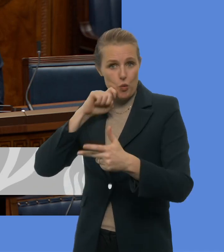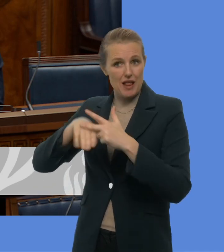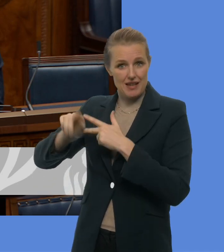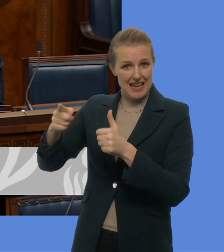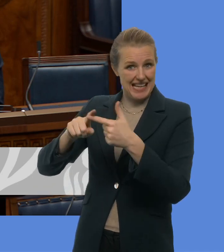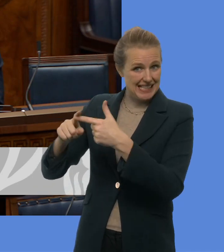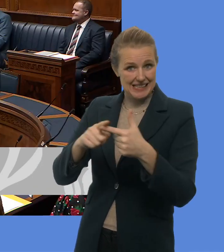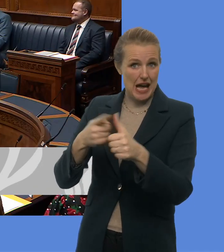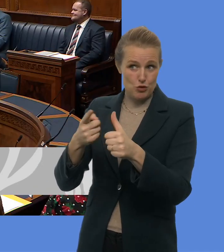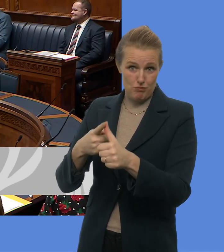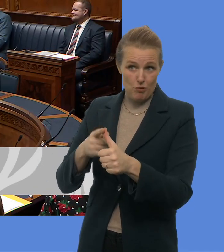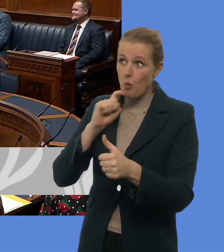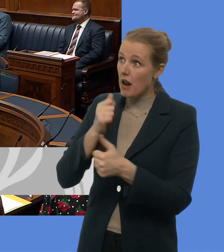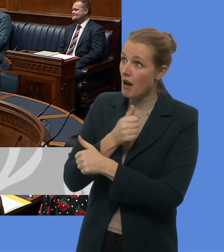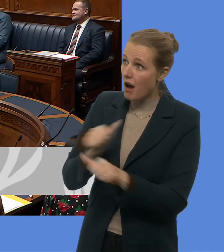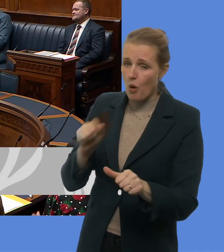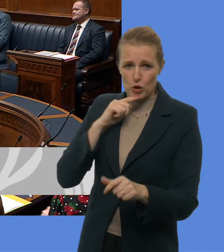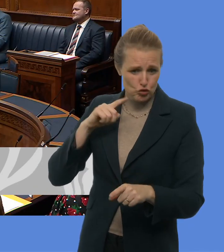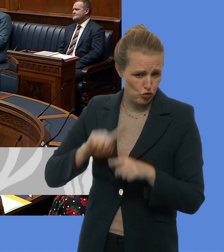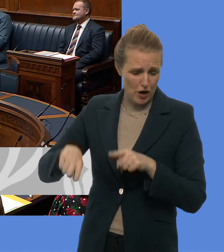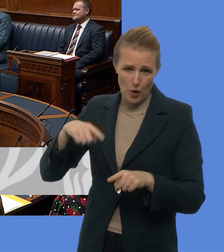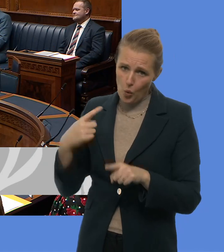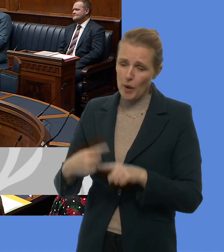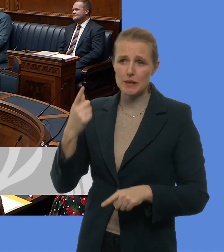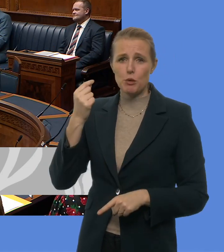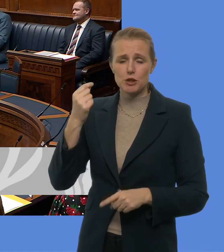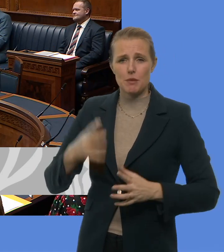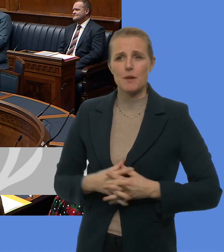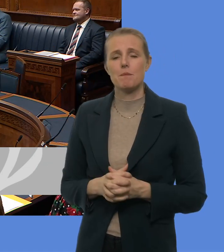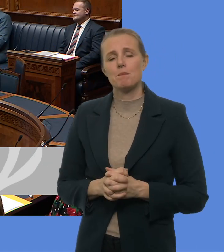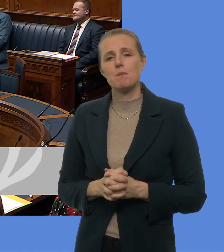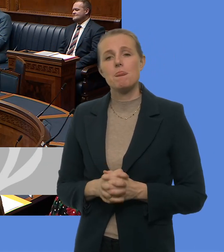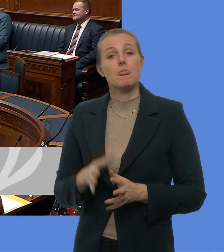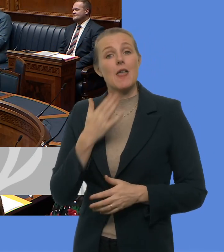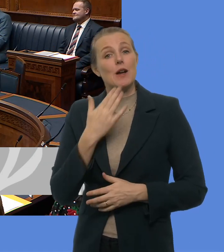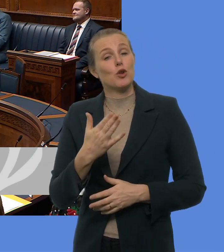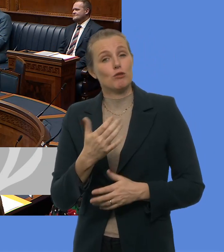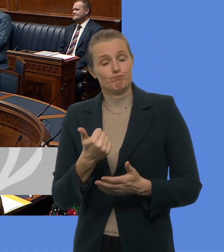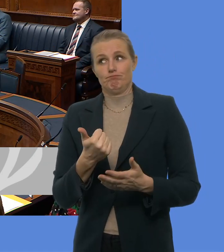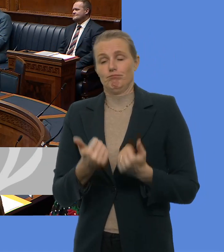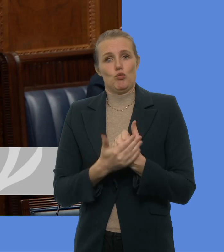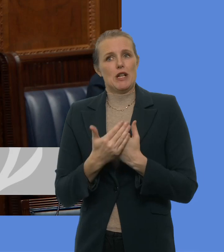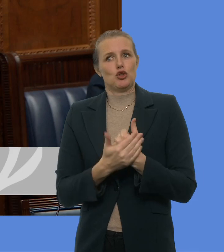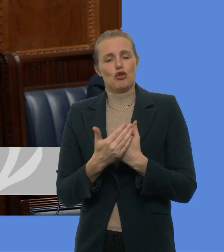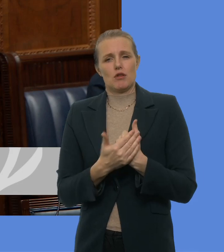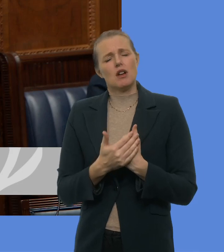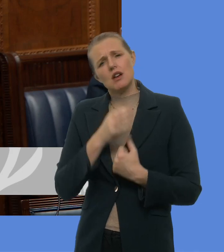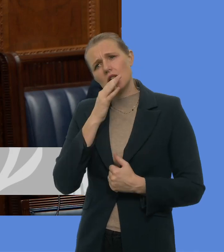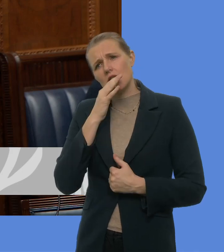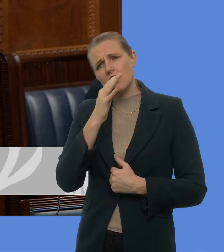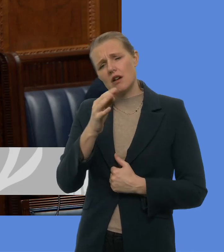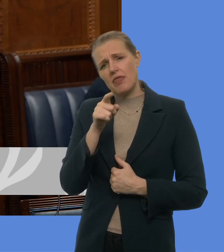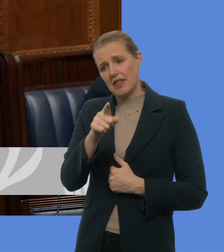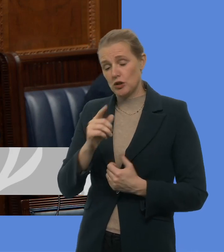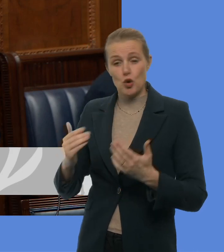as possible. Mr. Stewart. I thank the Minister for that quite reassuring update. Minister, how transformative do you believe the rollout will